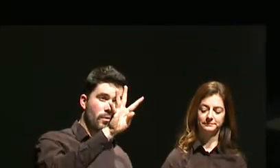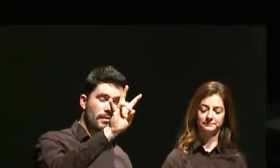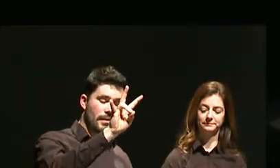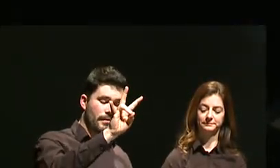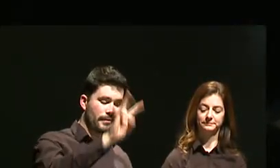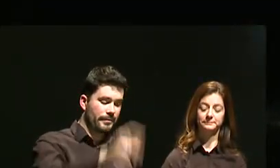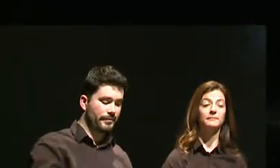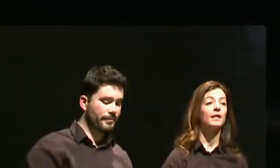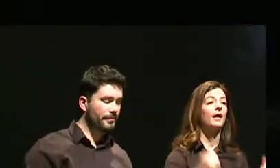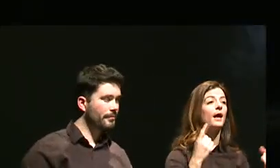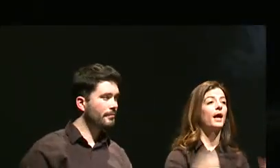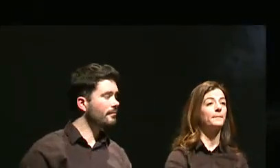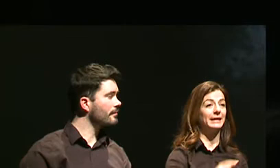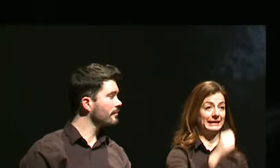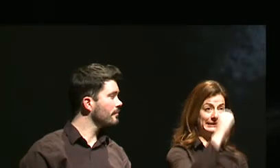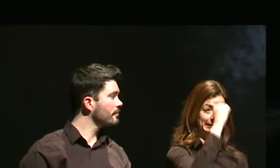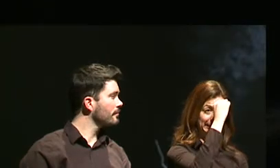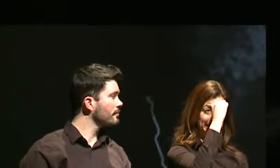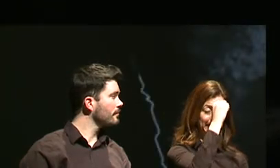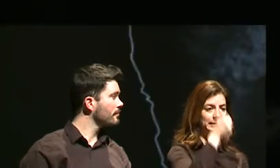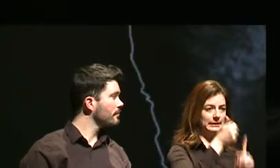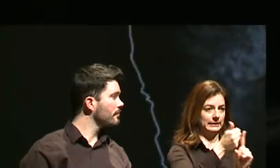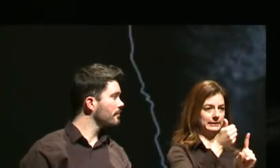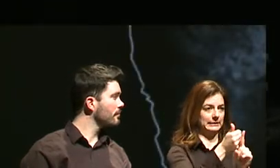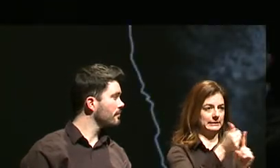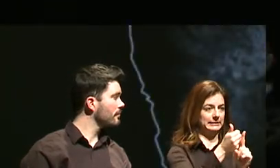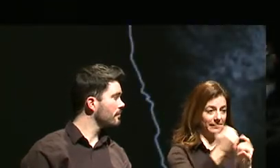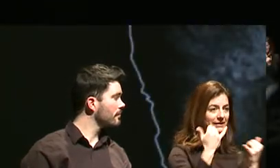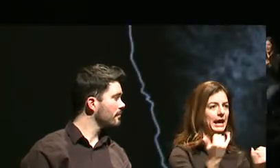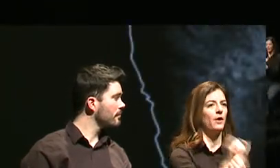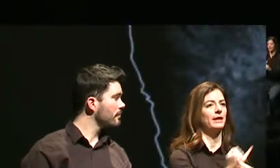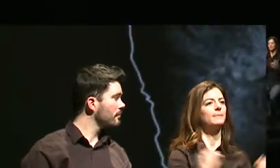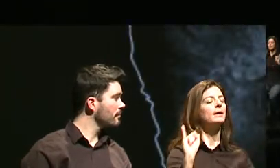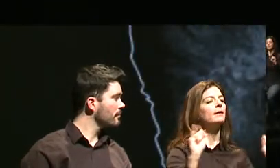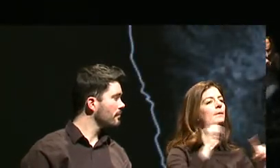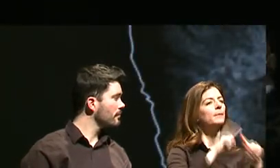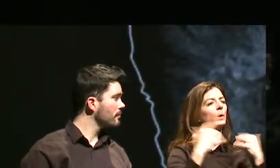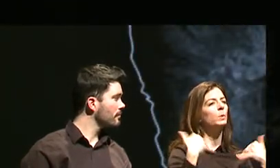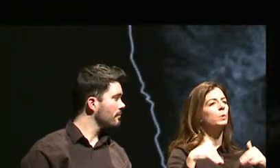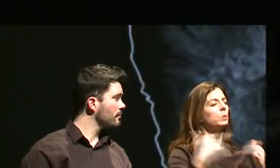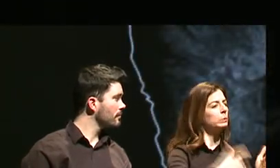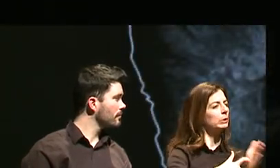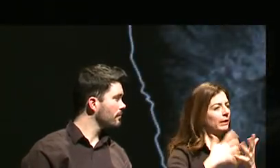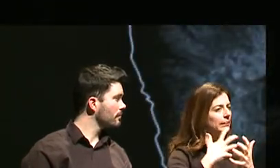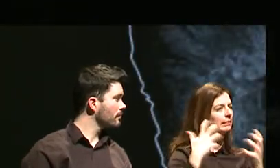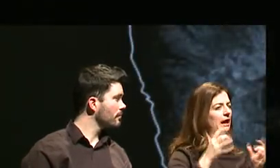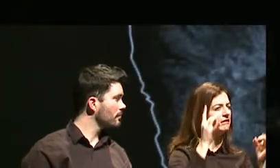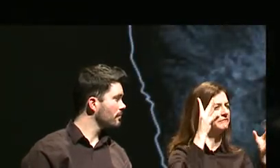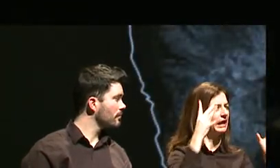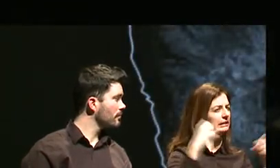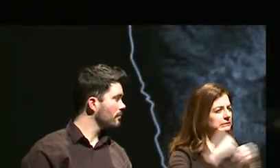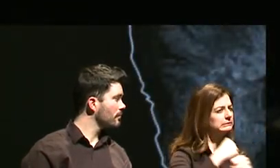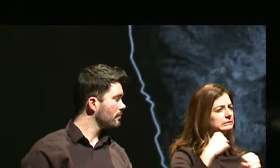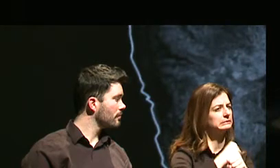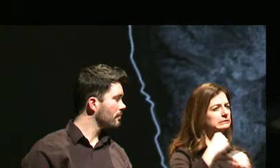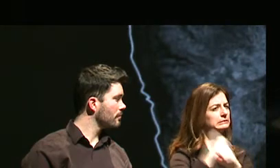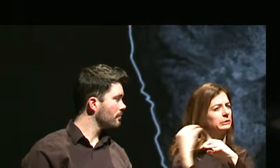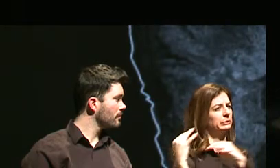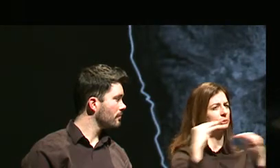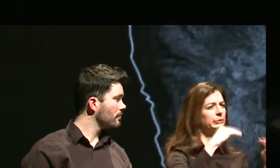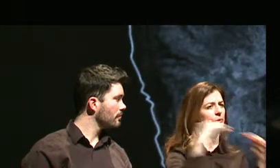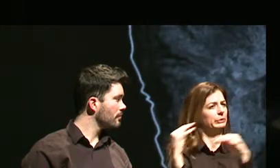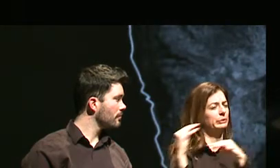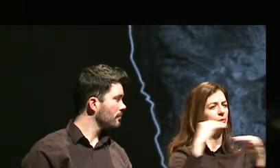August 15th, 1947. India gains its independence, but it comes with great violence. As the British withdraw from colonial rule, the